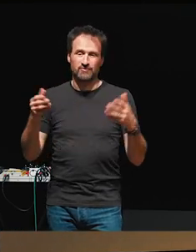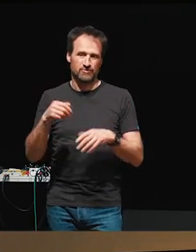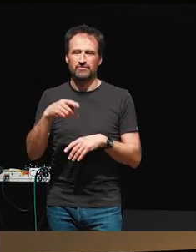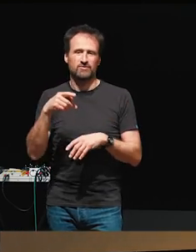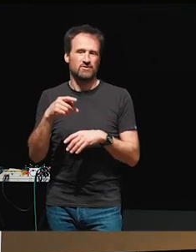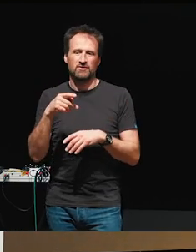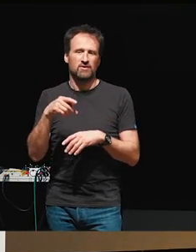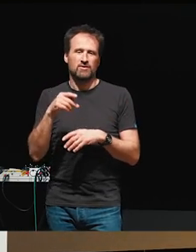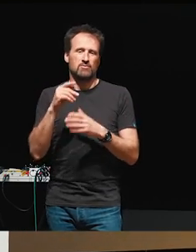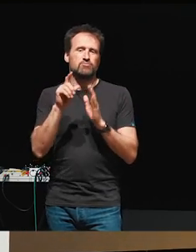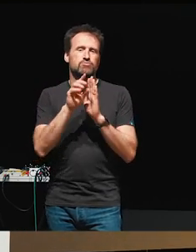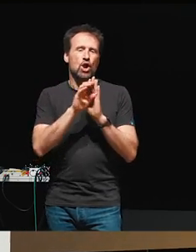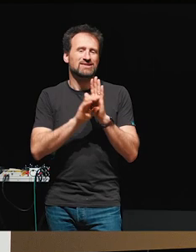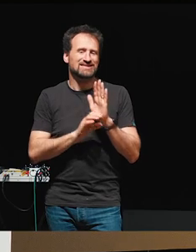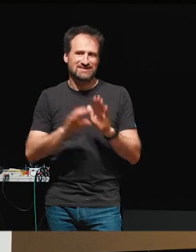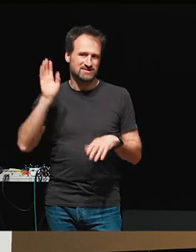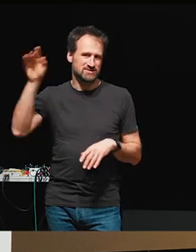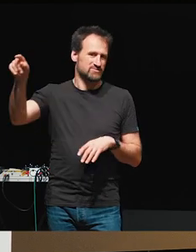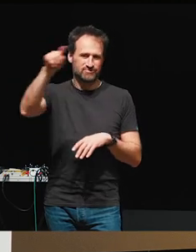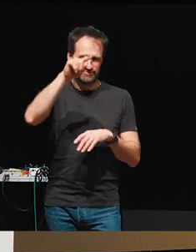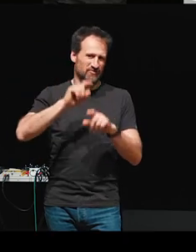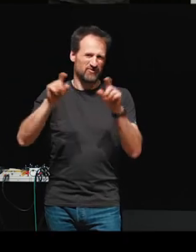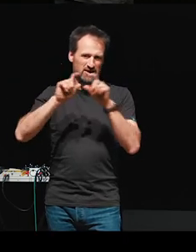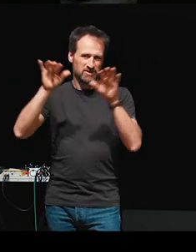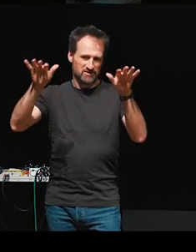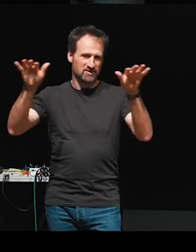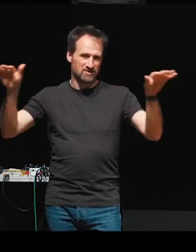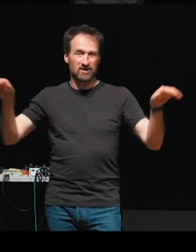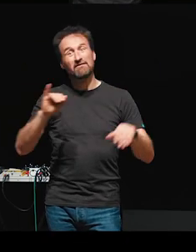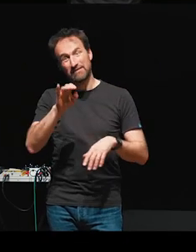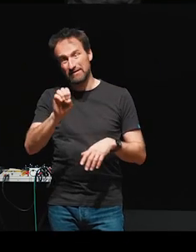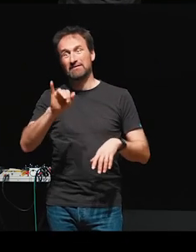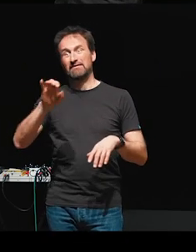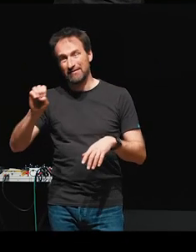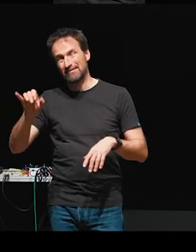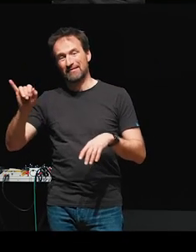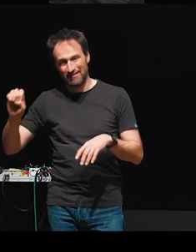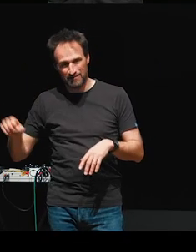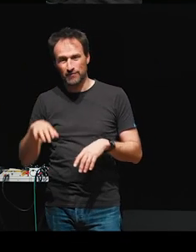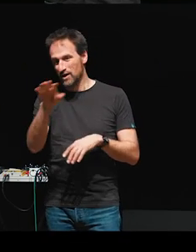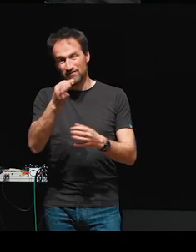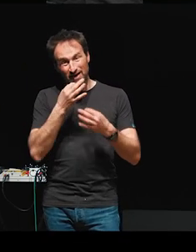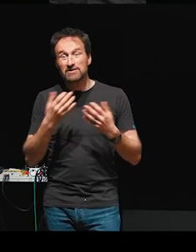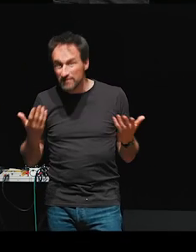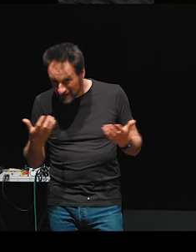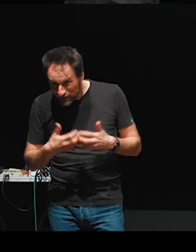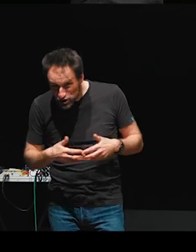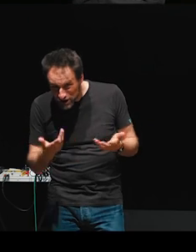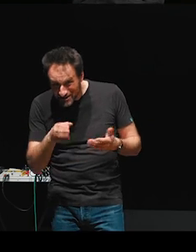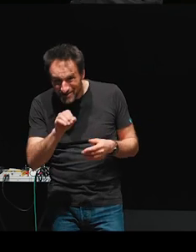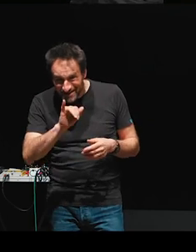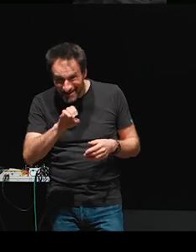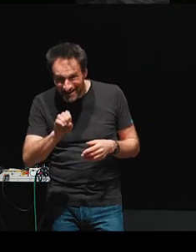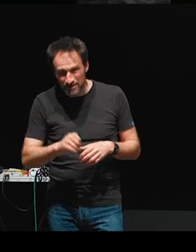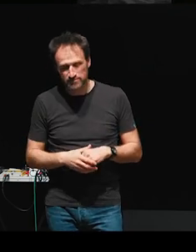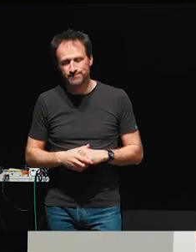policies in all those companies out there. And yes, the answer is you can use it together with IE. There are polyfills. Of course, they